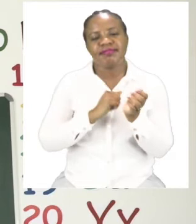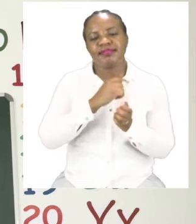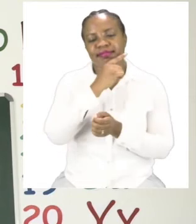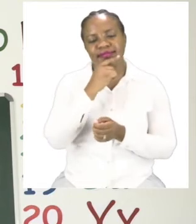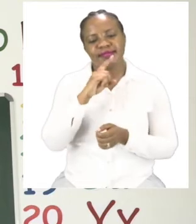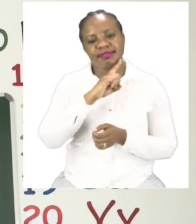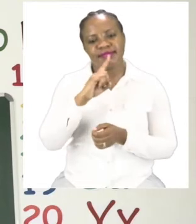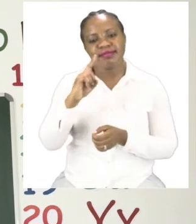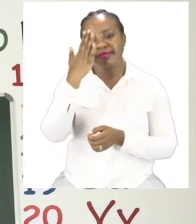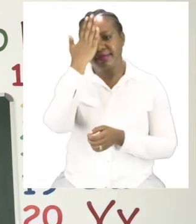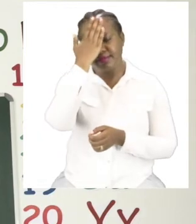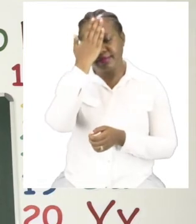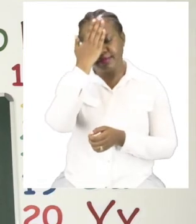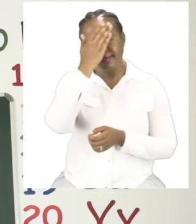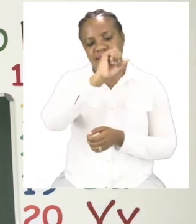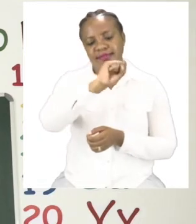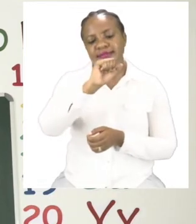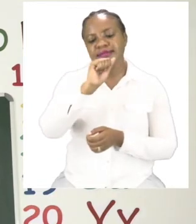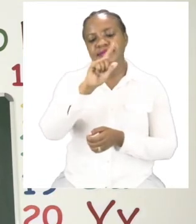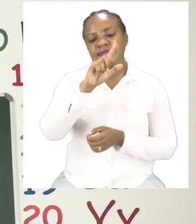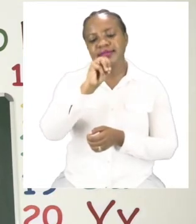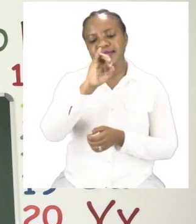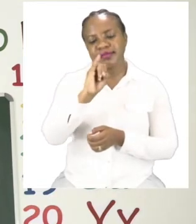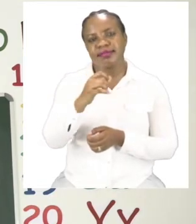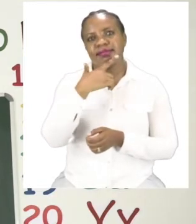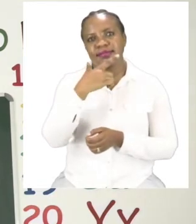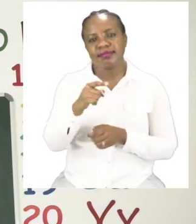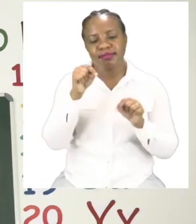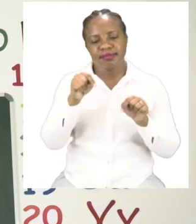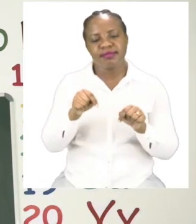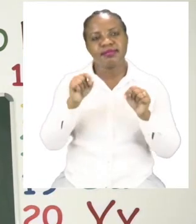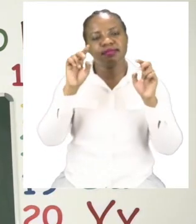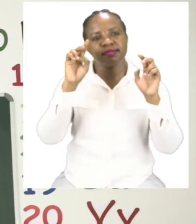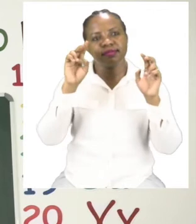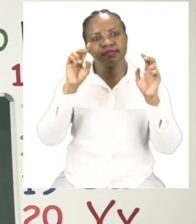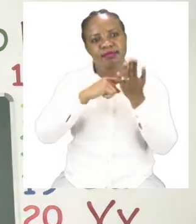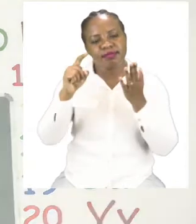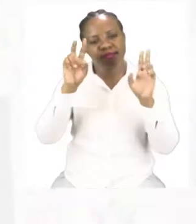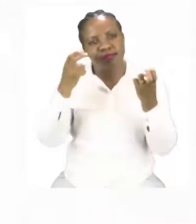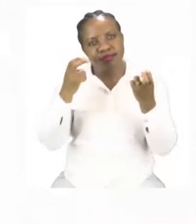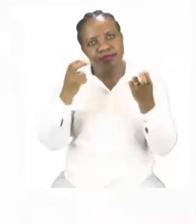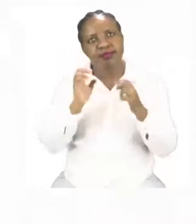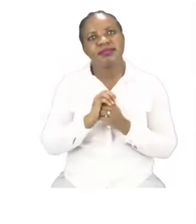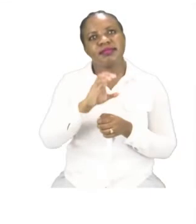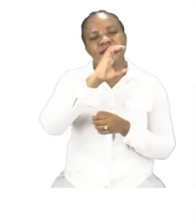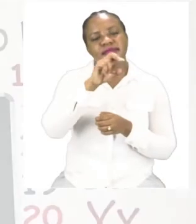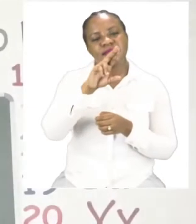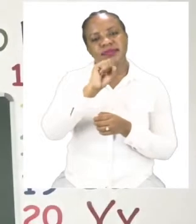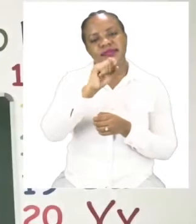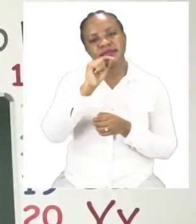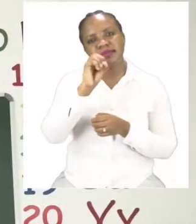thank you so much for joining me today. Our theme this week is customs